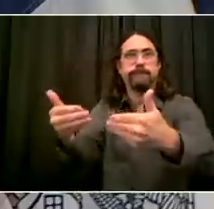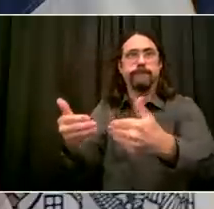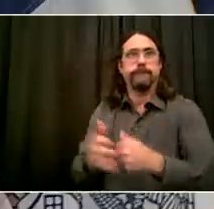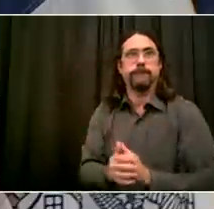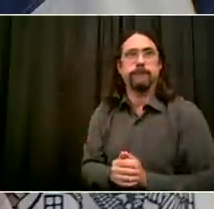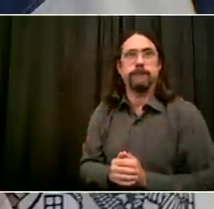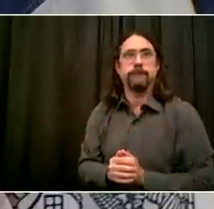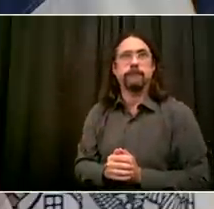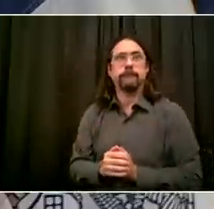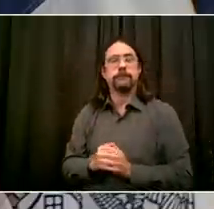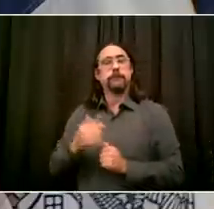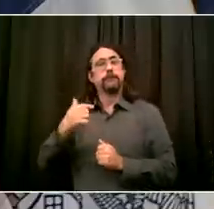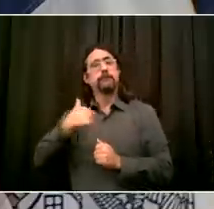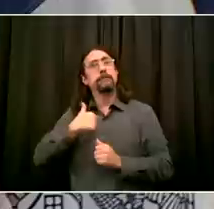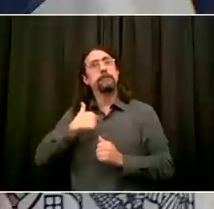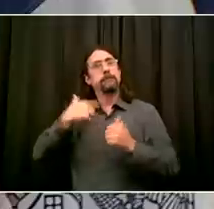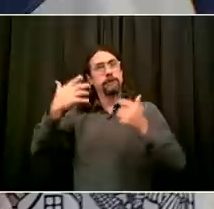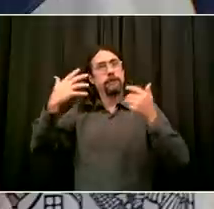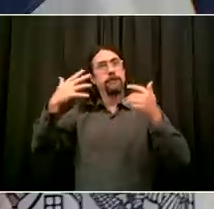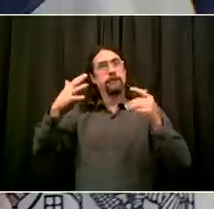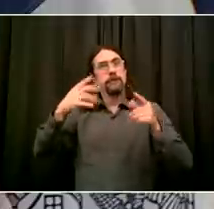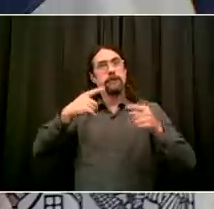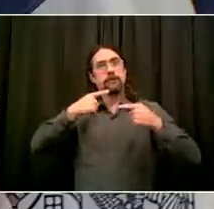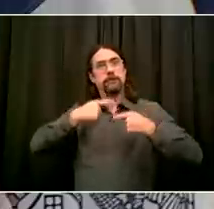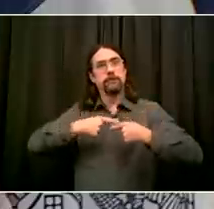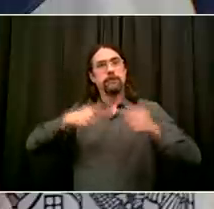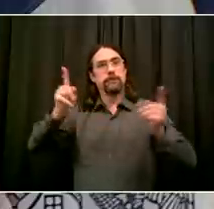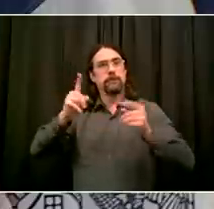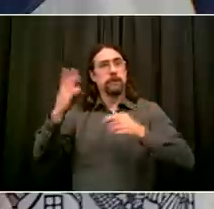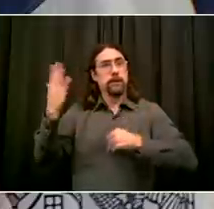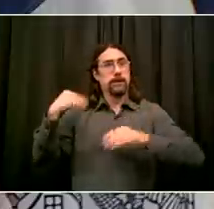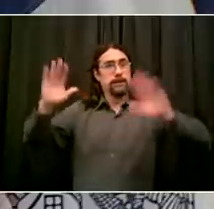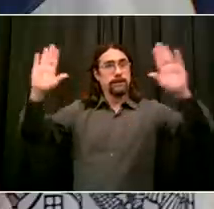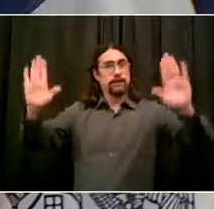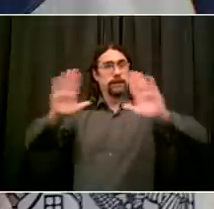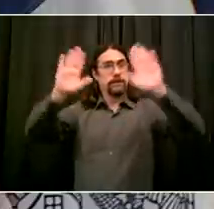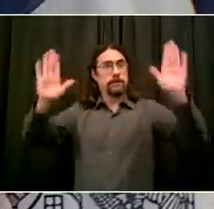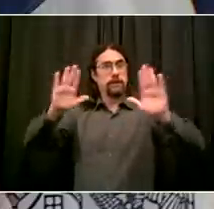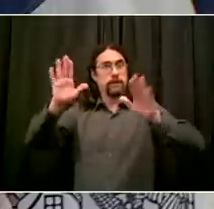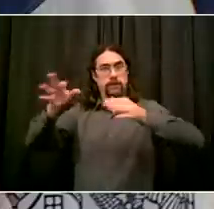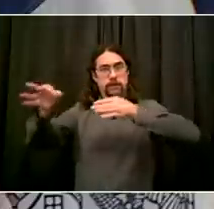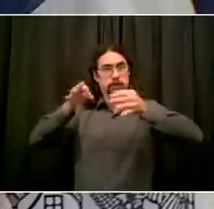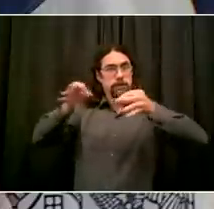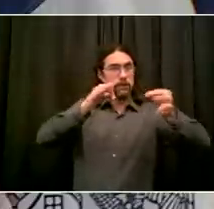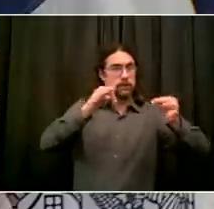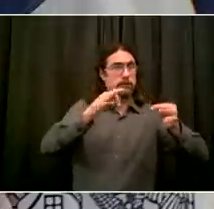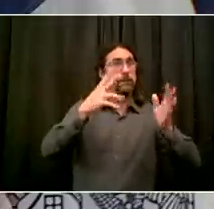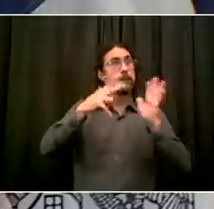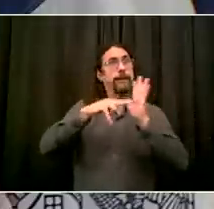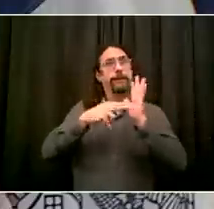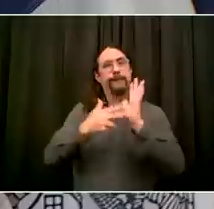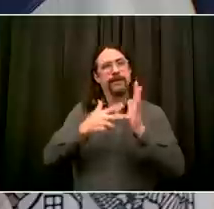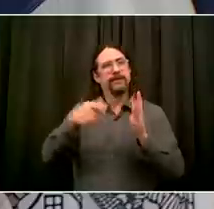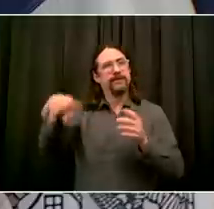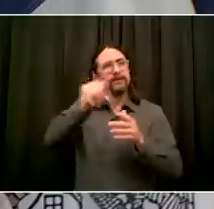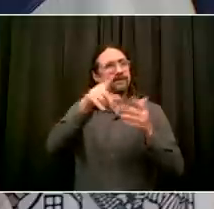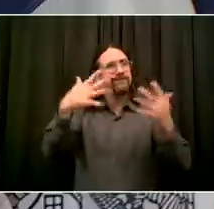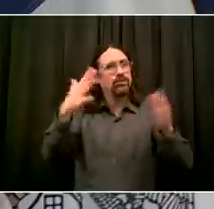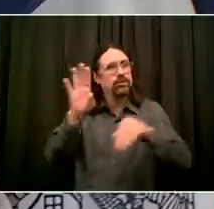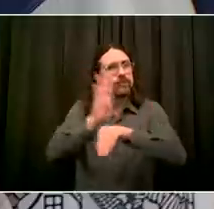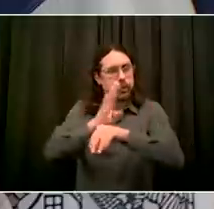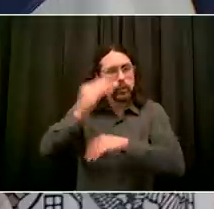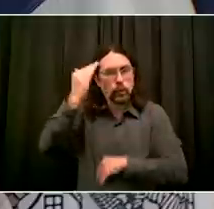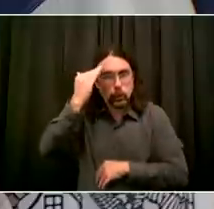a final decision from the state, we'll start educating communities. We'll make clear to people what's expected of them. I want to be very,